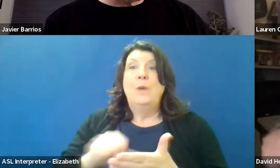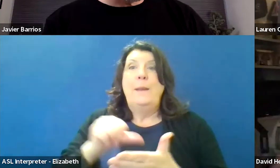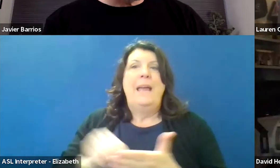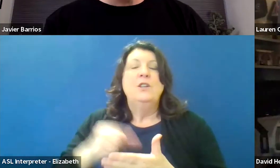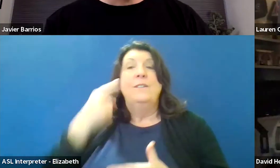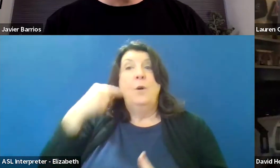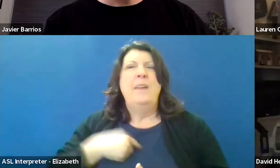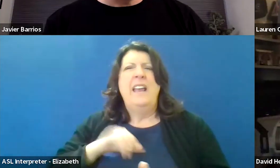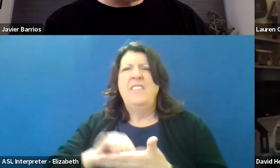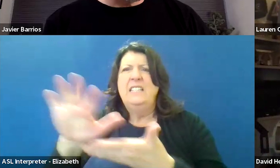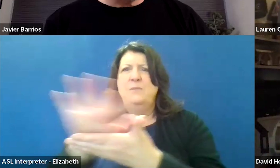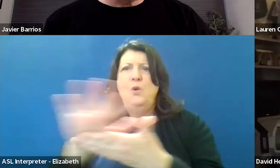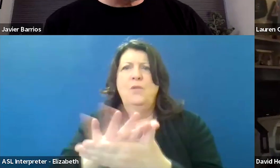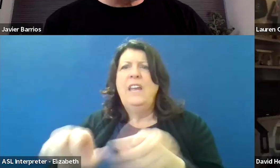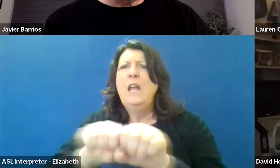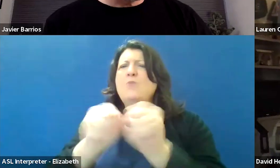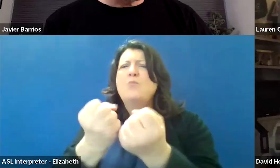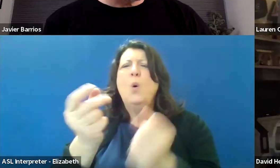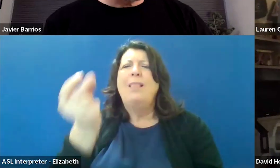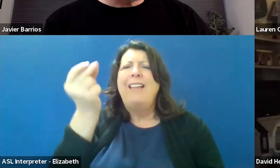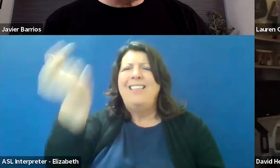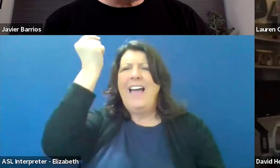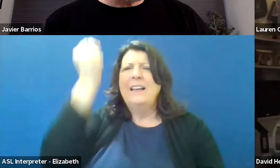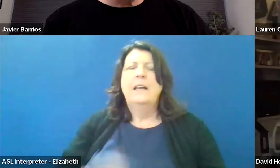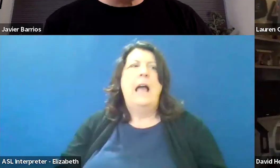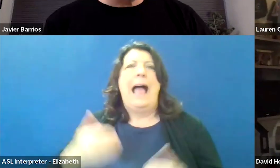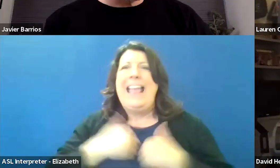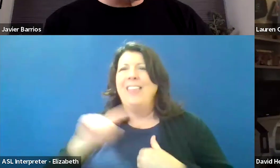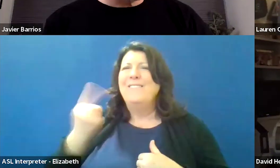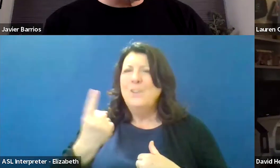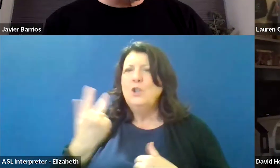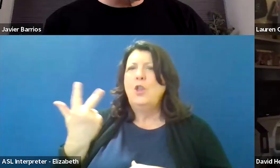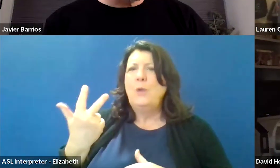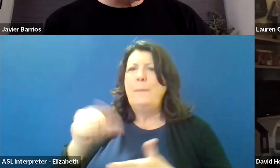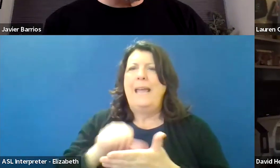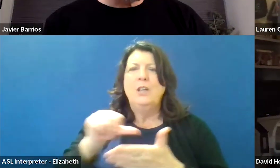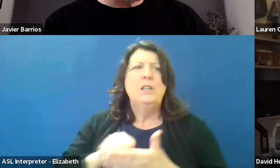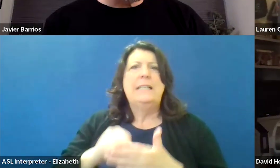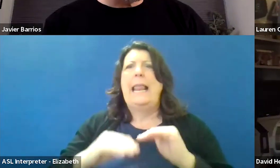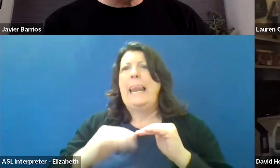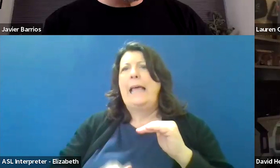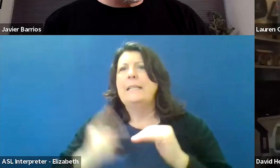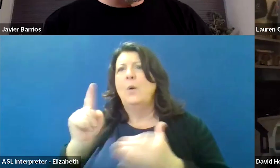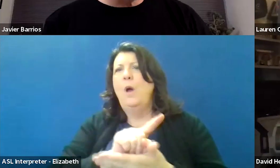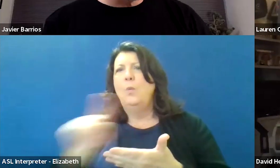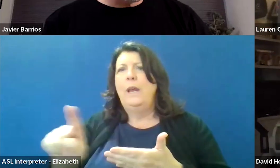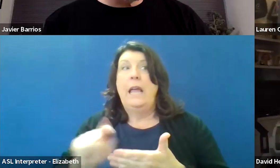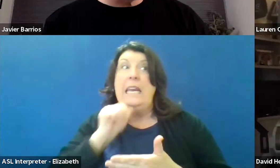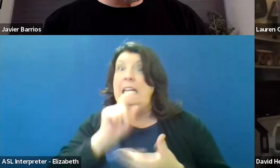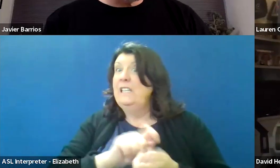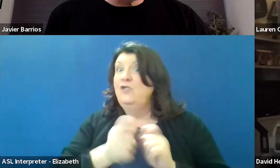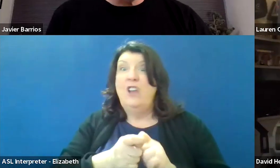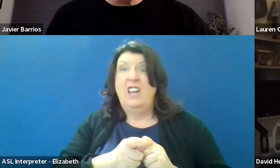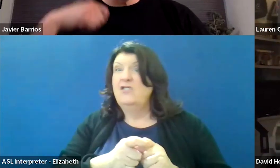that. Like I had the first 30 pages, you know, in less than a week, and it really hasn't changed at all since I wrote